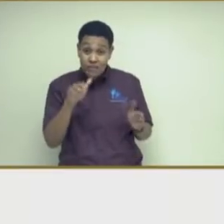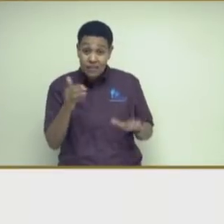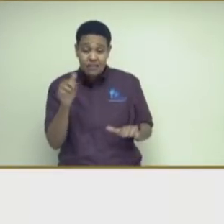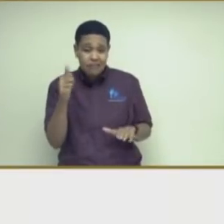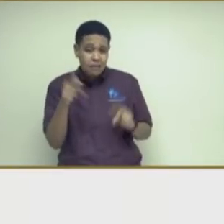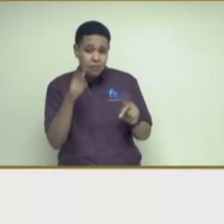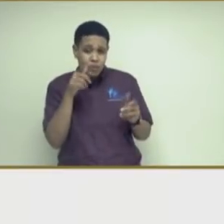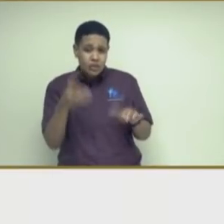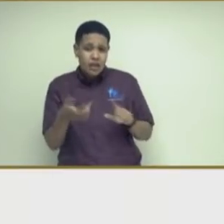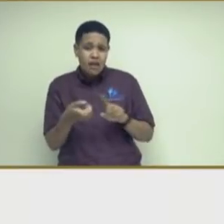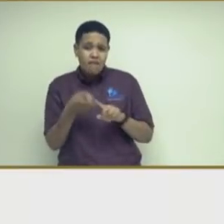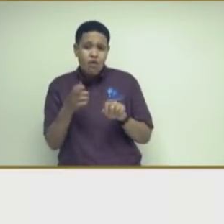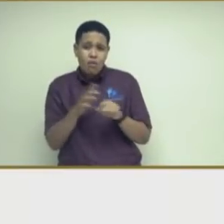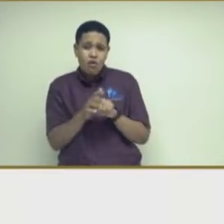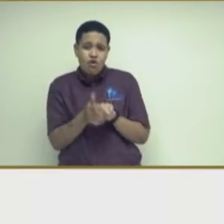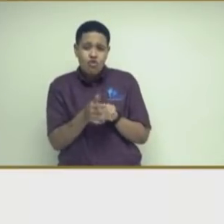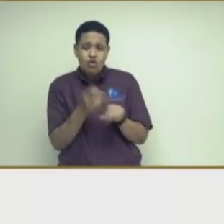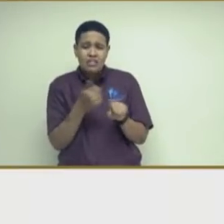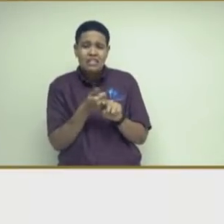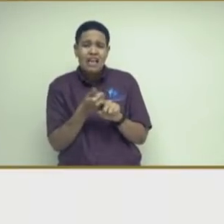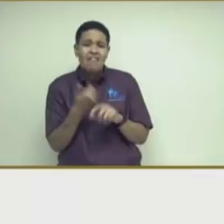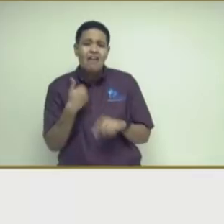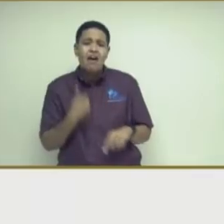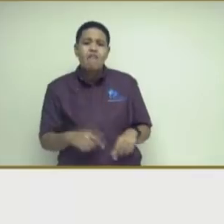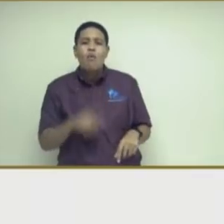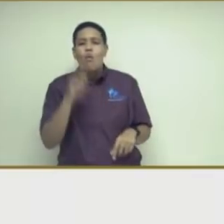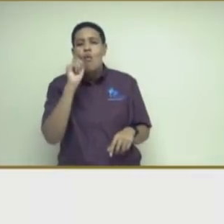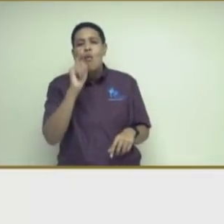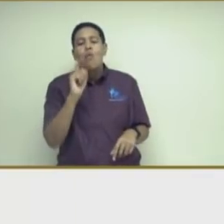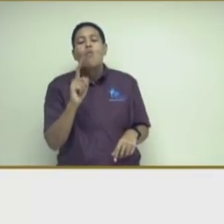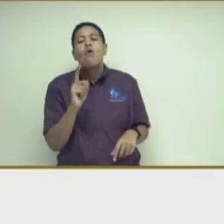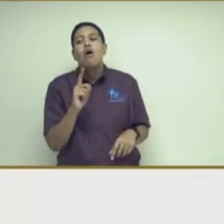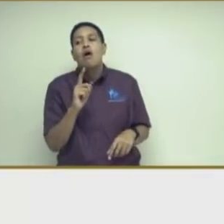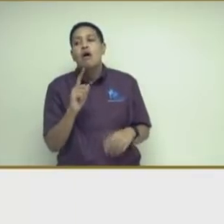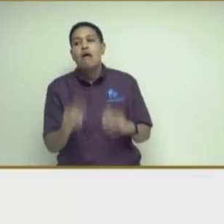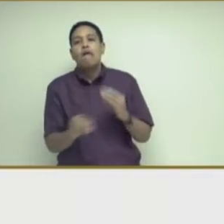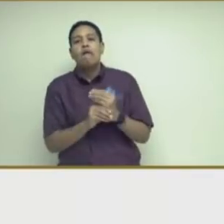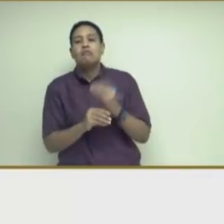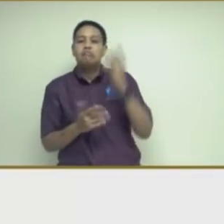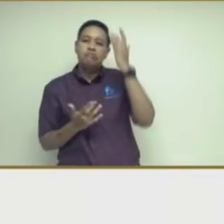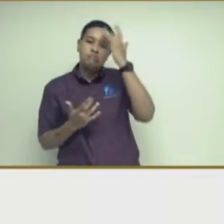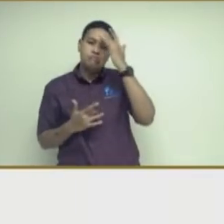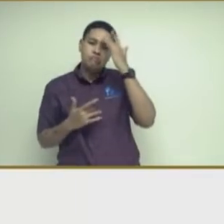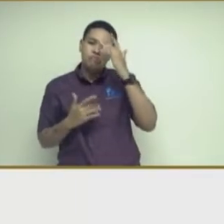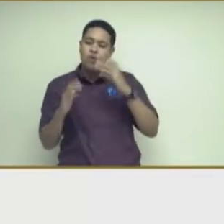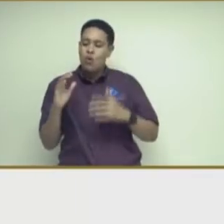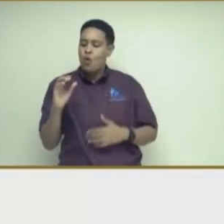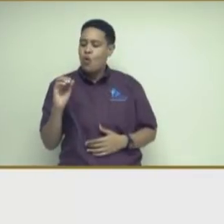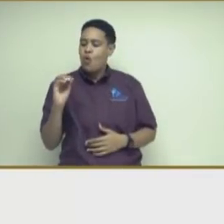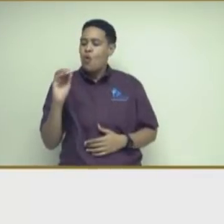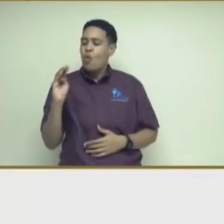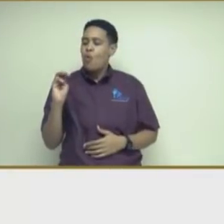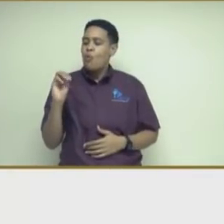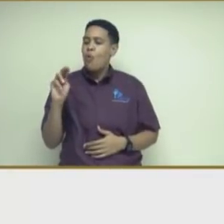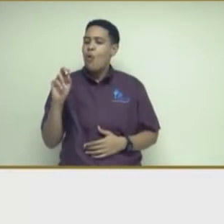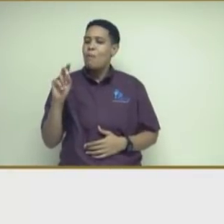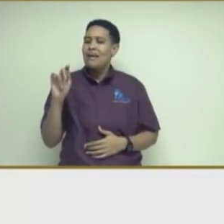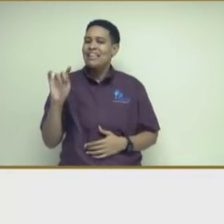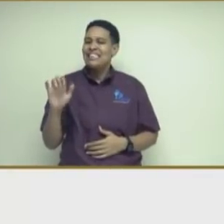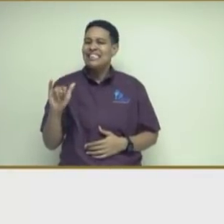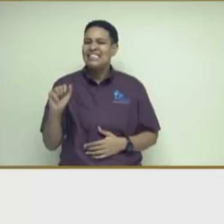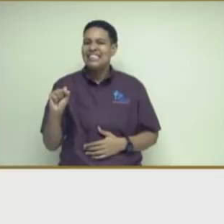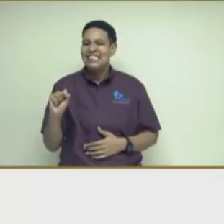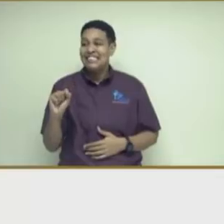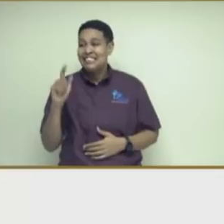died, had at least one comorbidity. And from the pattern diagram, you see